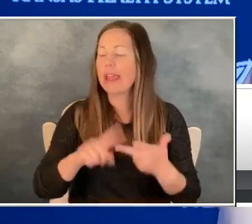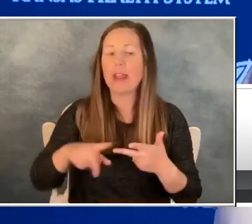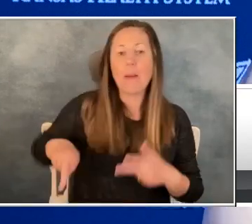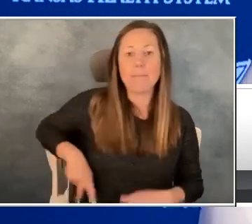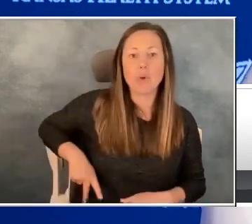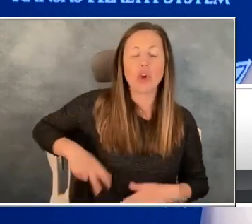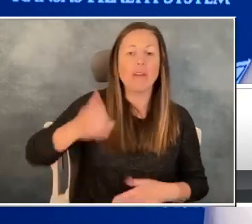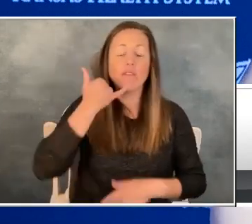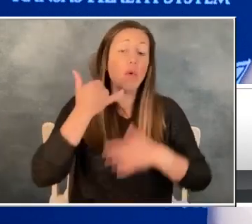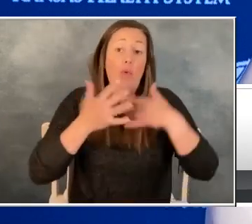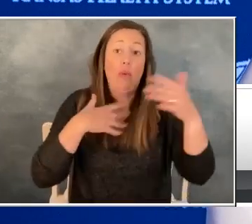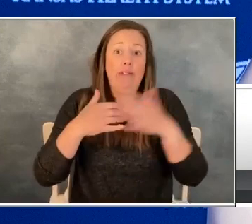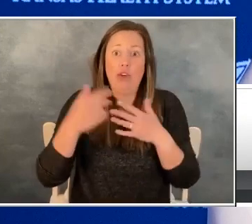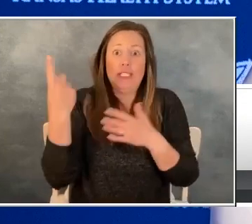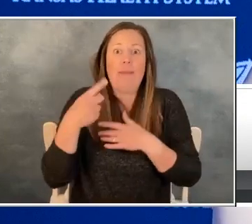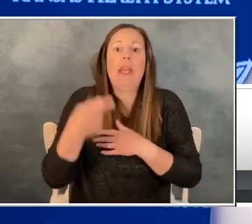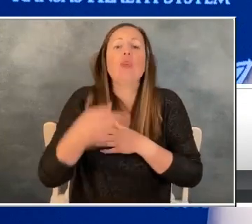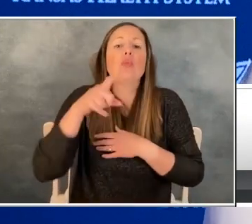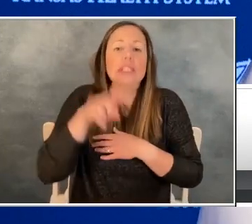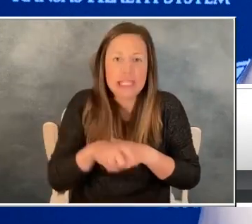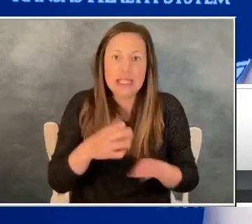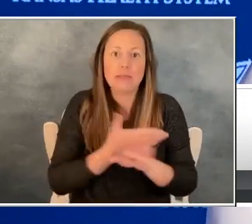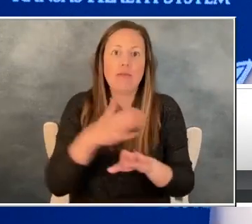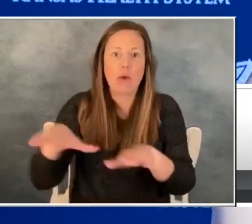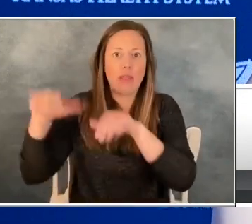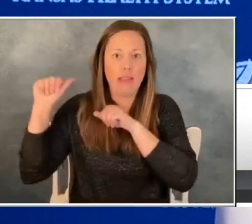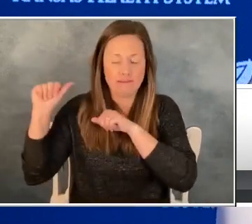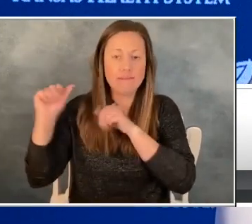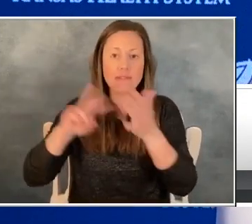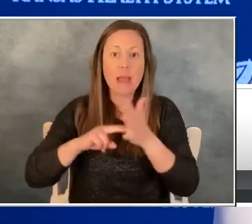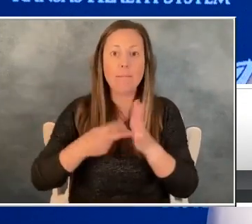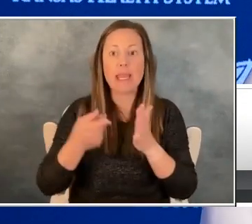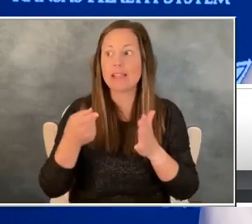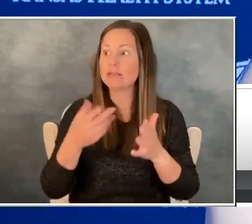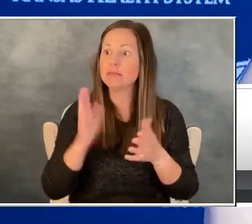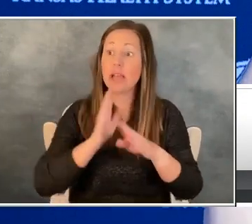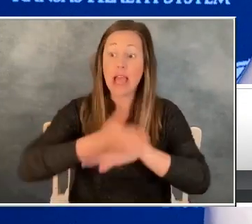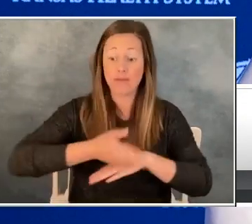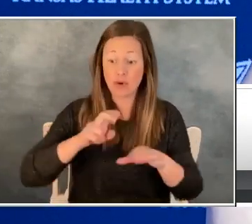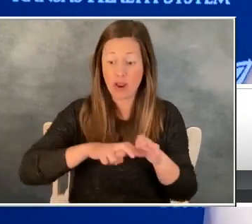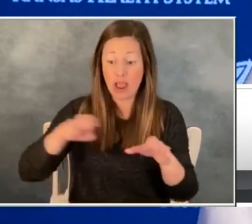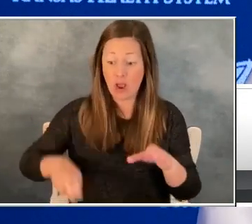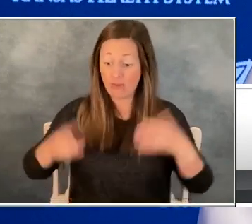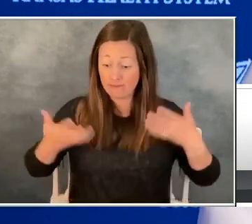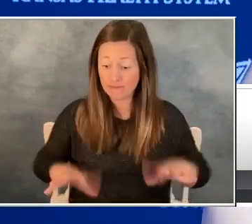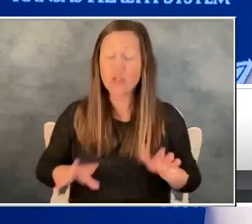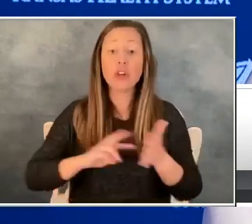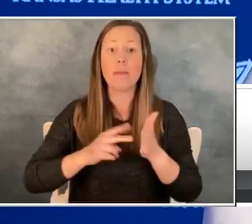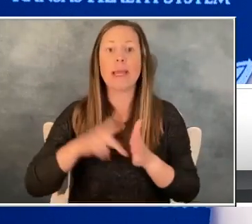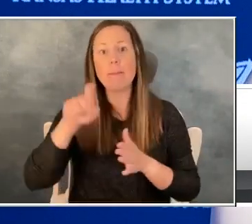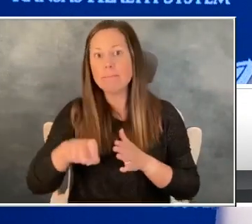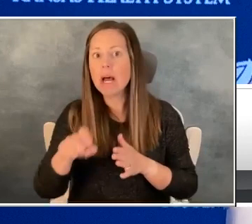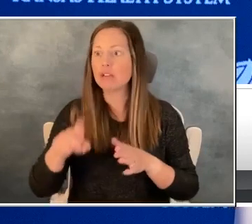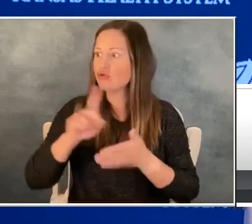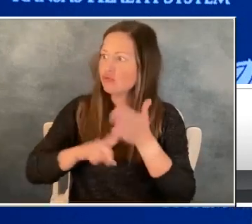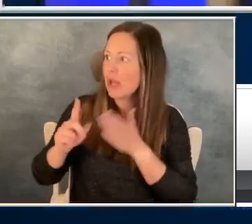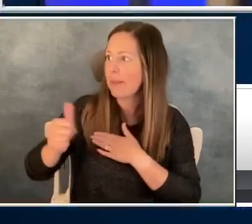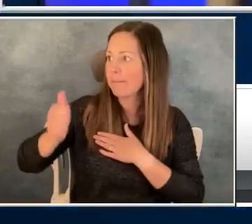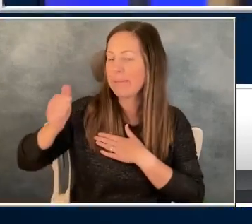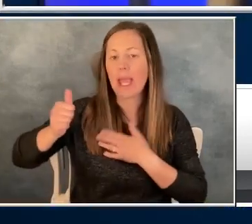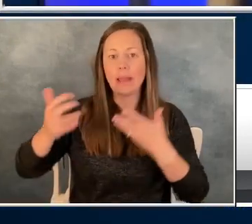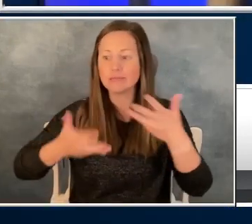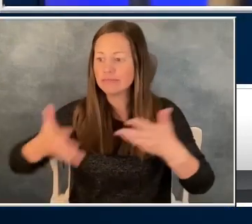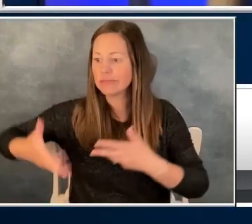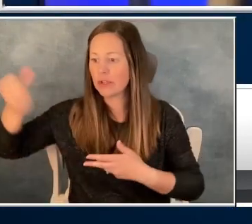time after you leave the car, it forces you to go to the back seat and get something essential, and also to see if your child is there or not. Boy,